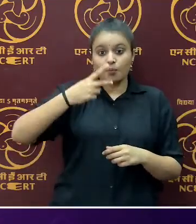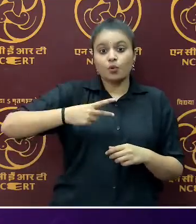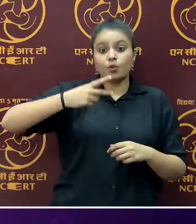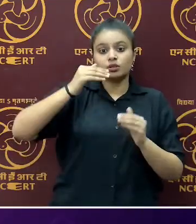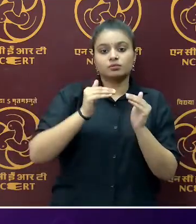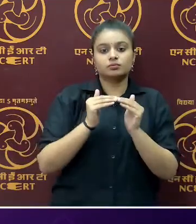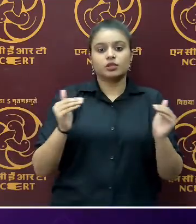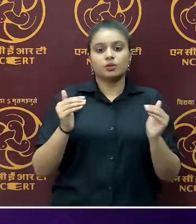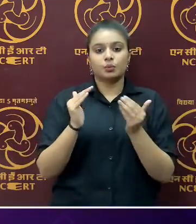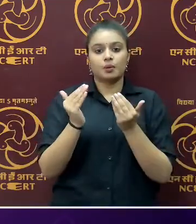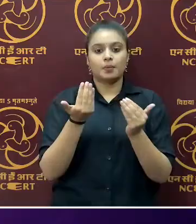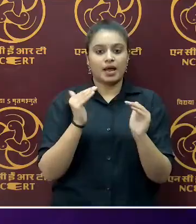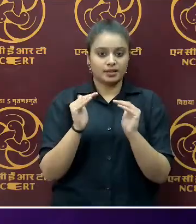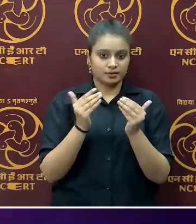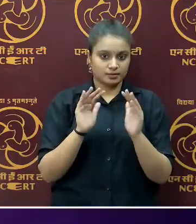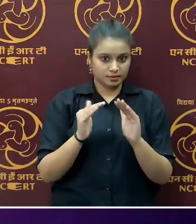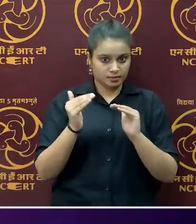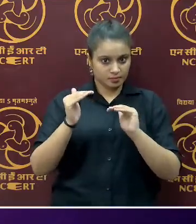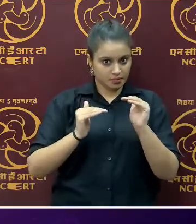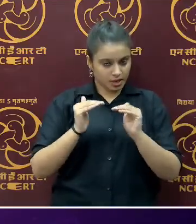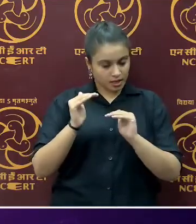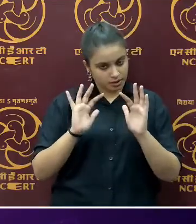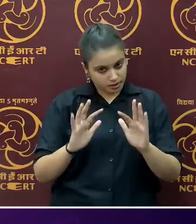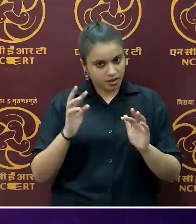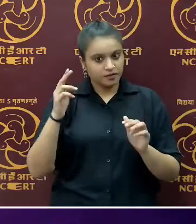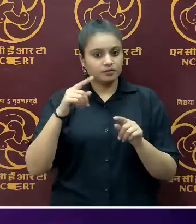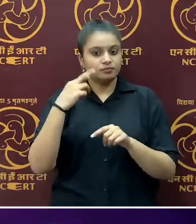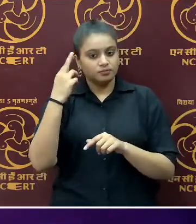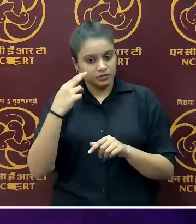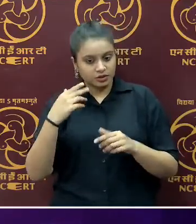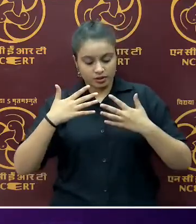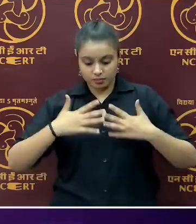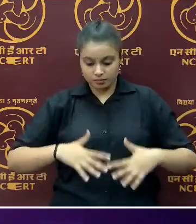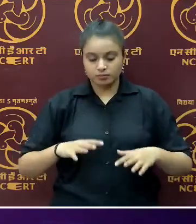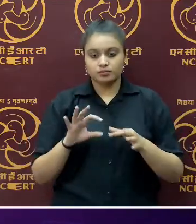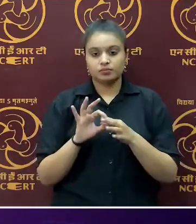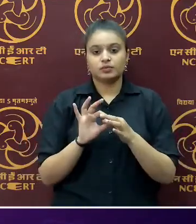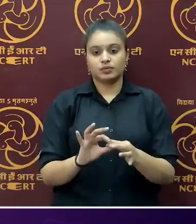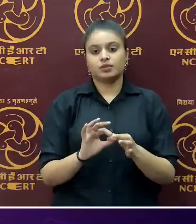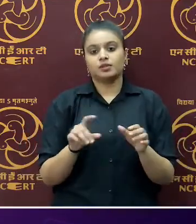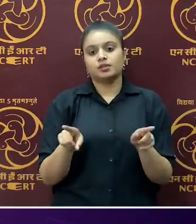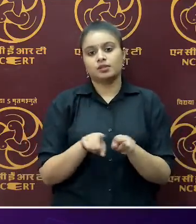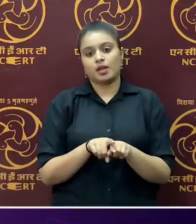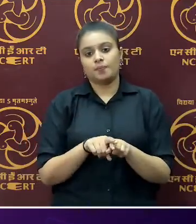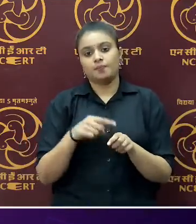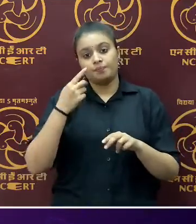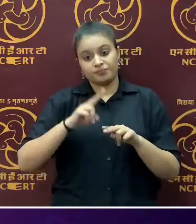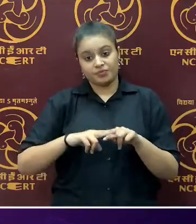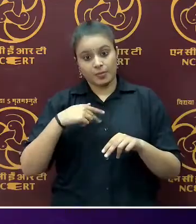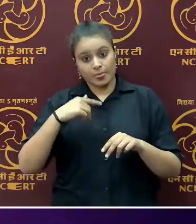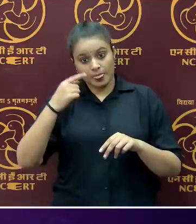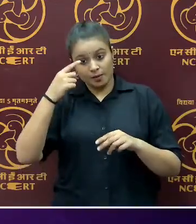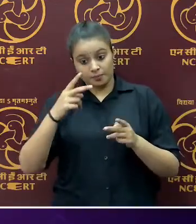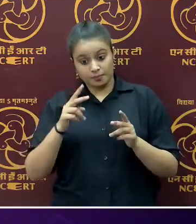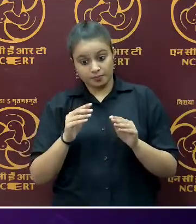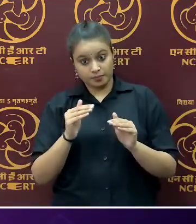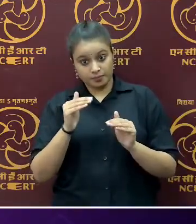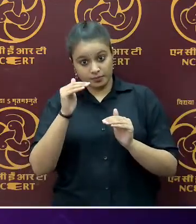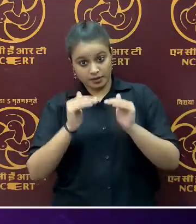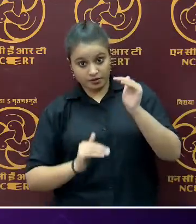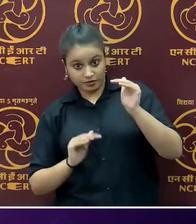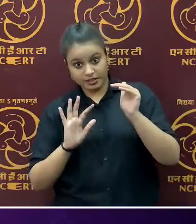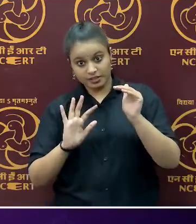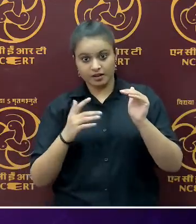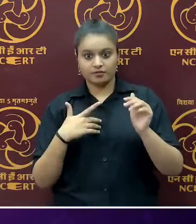are balanced out. Okay. That's the reason the structure is maintained. Okay. The moment there is a pressure difference, something will